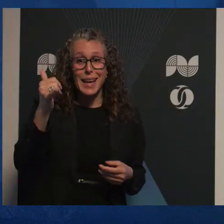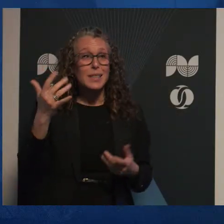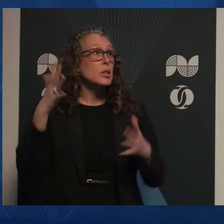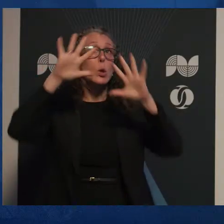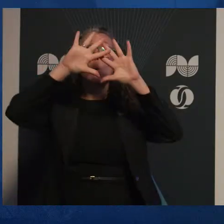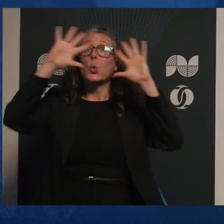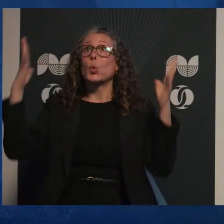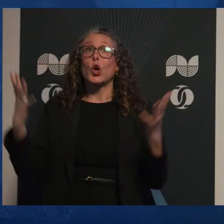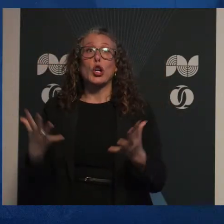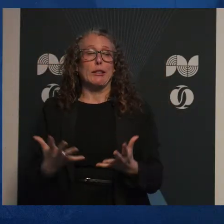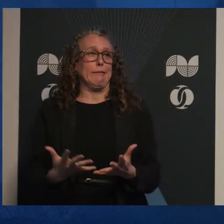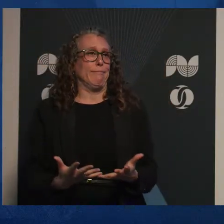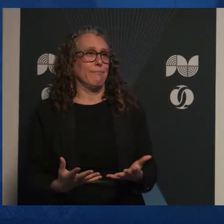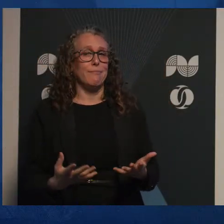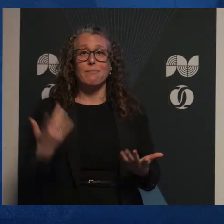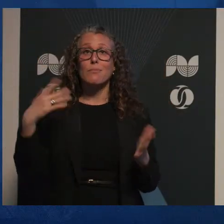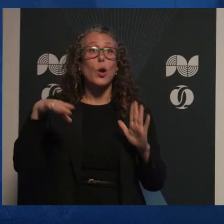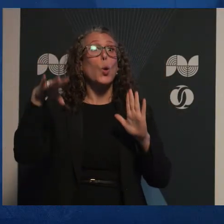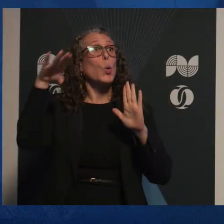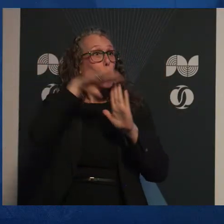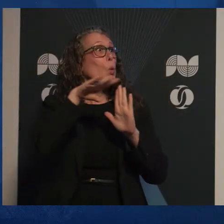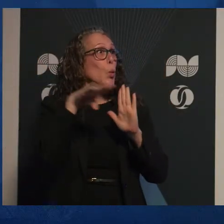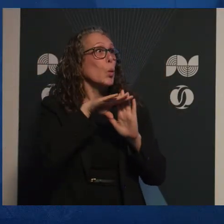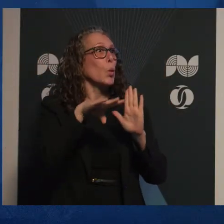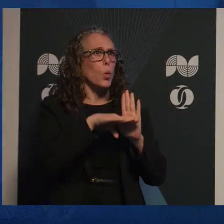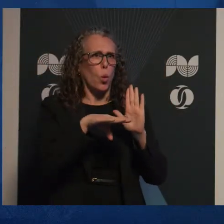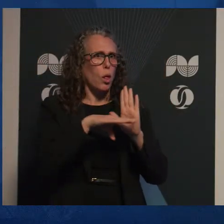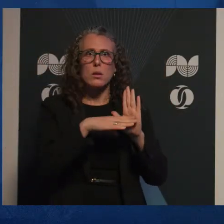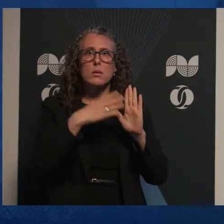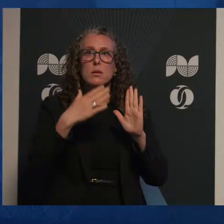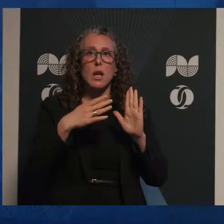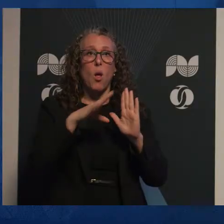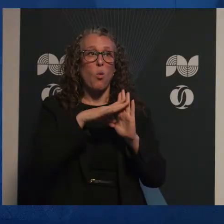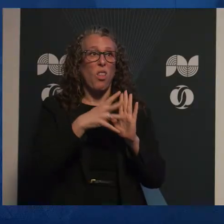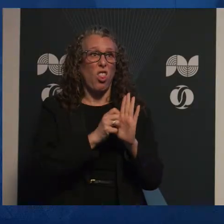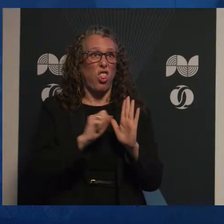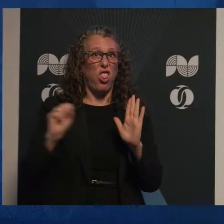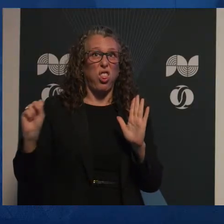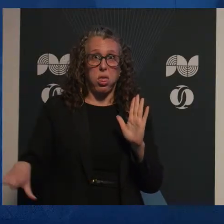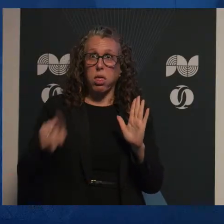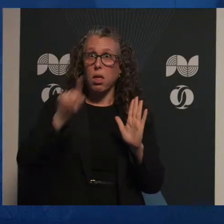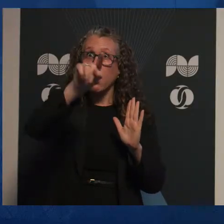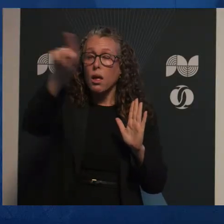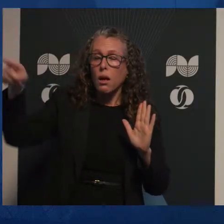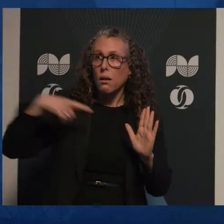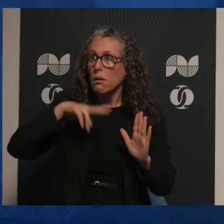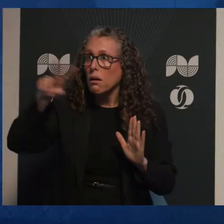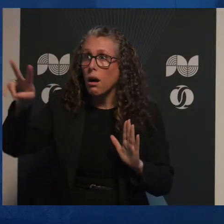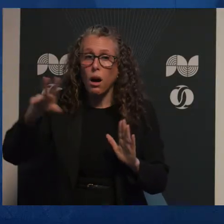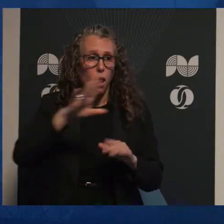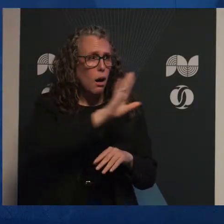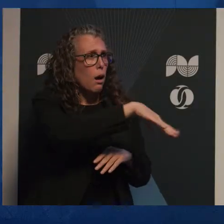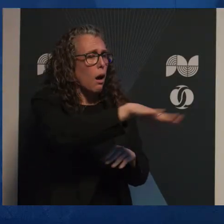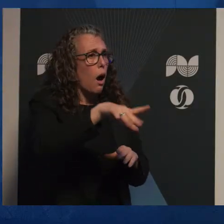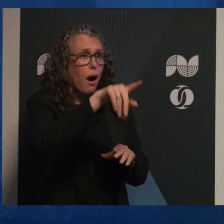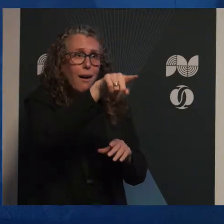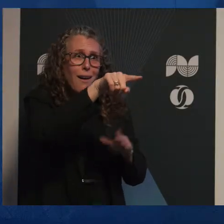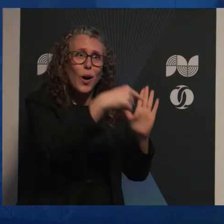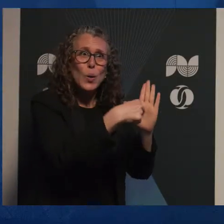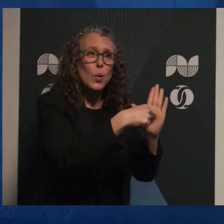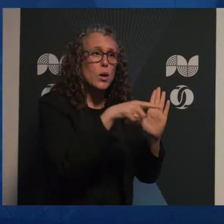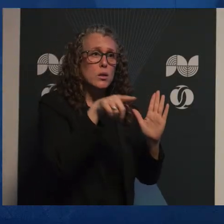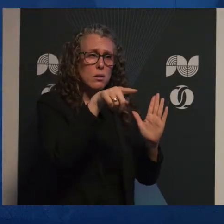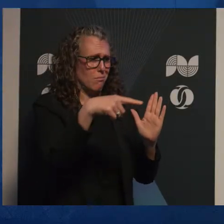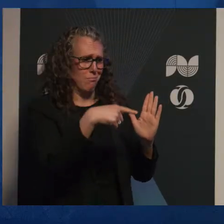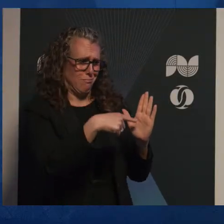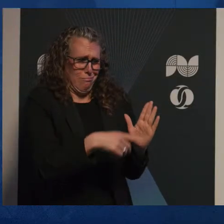is the rules-based order is under threat, it's less easy to convince people to abide by the rules. I think